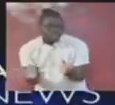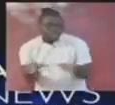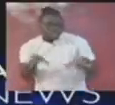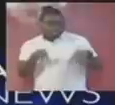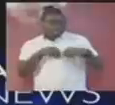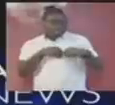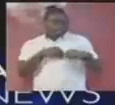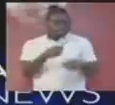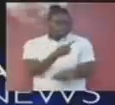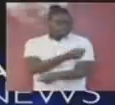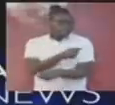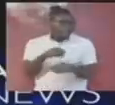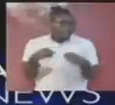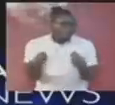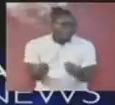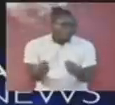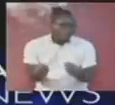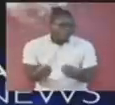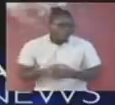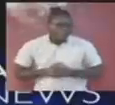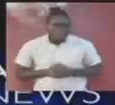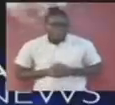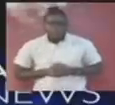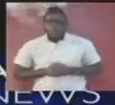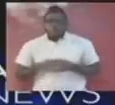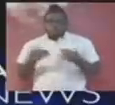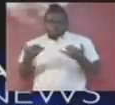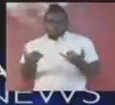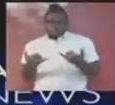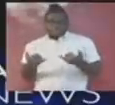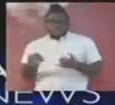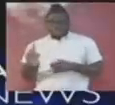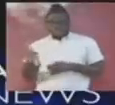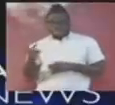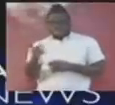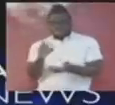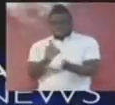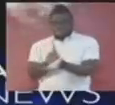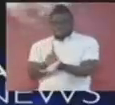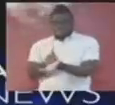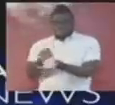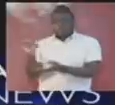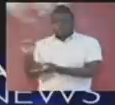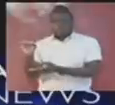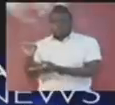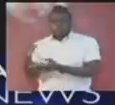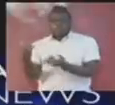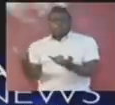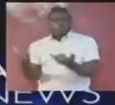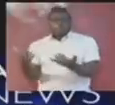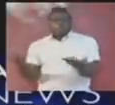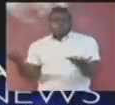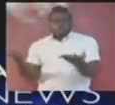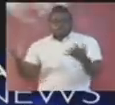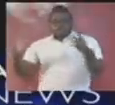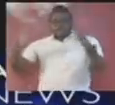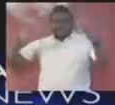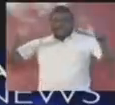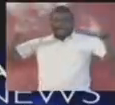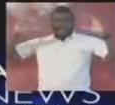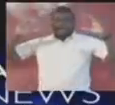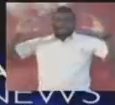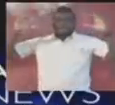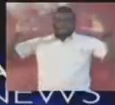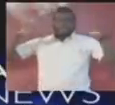second question for Dr. Otello. Dr. Otello, we are in the carnival season and some people are complaining of,